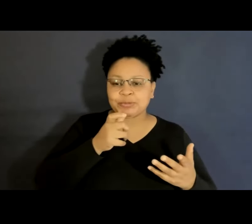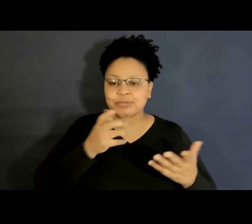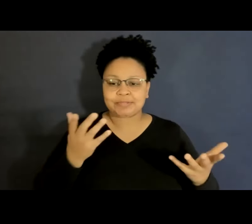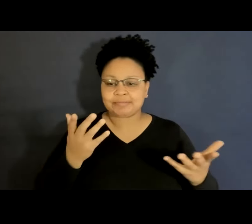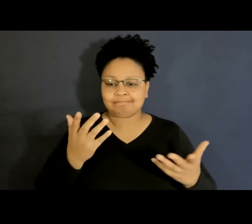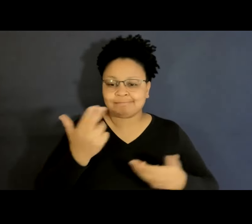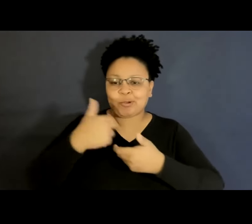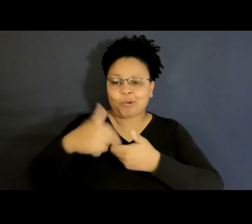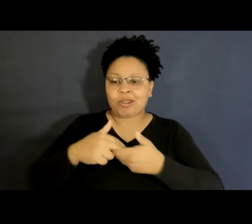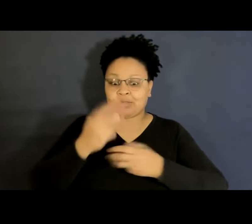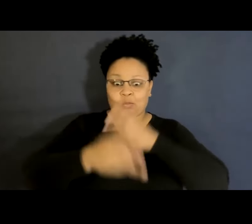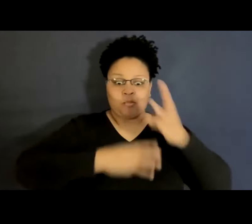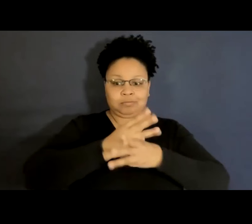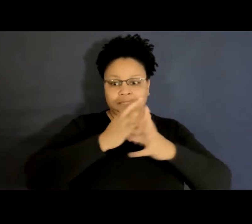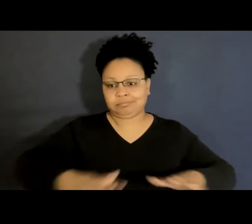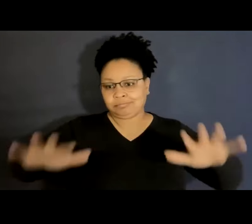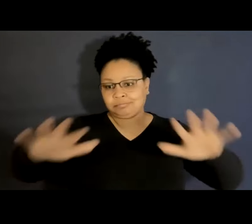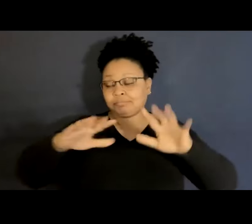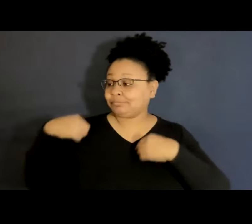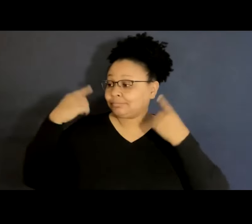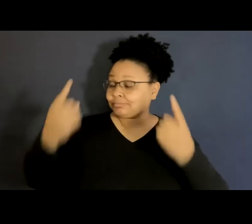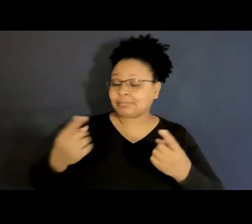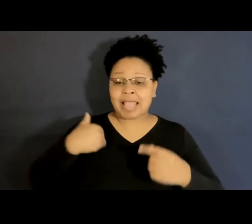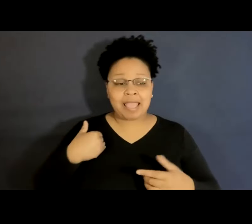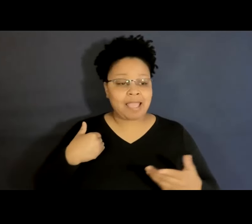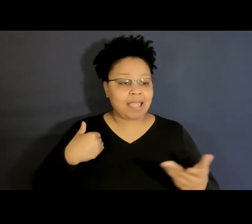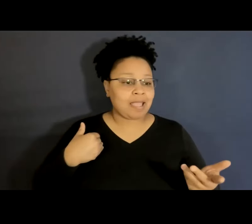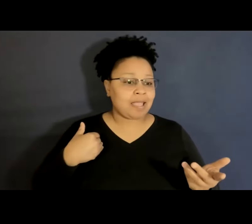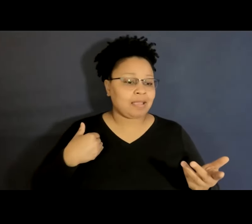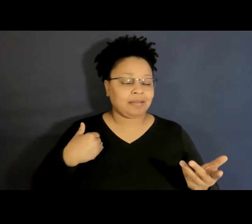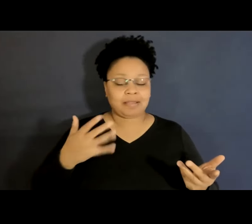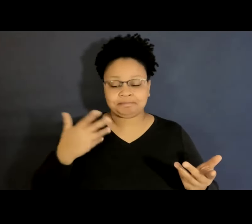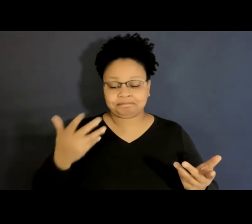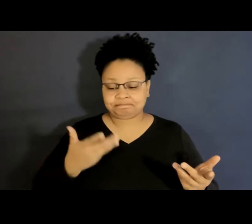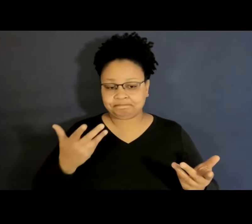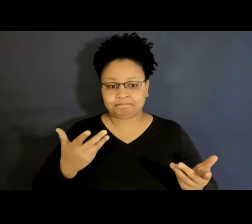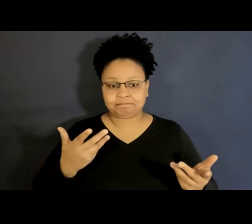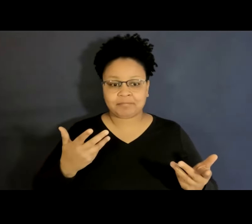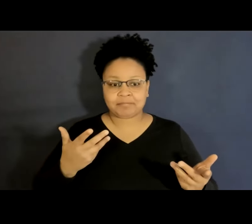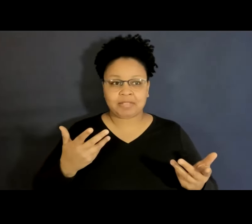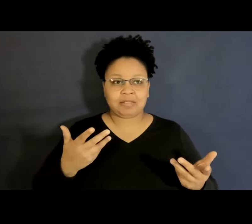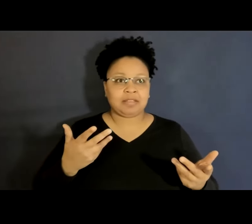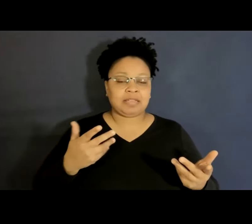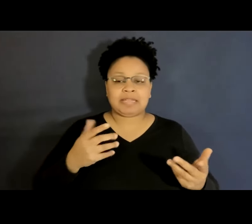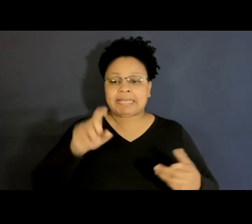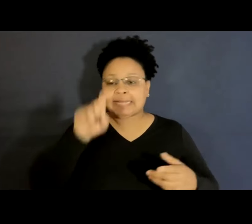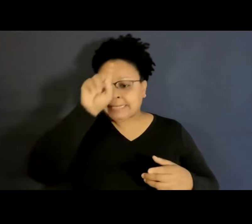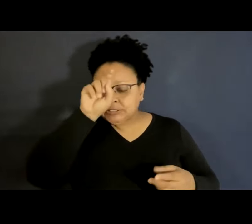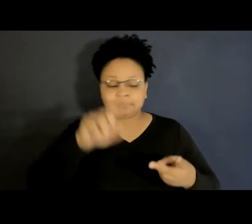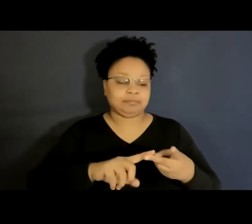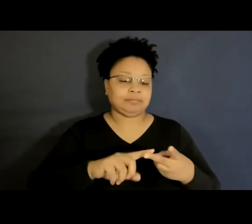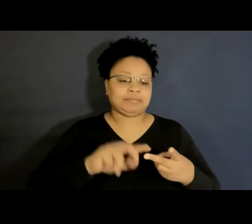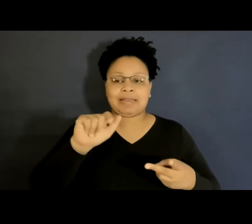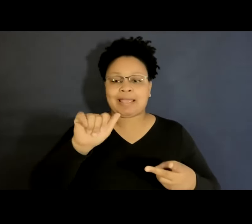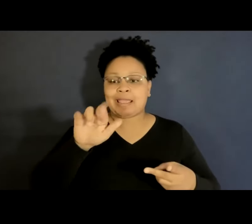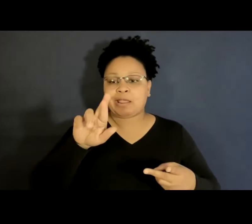they are in the world today. We've had people join us during this conference from places like Egypt,